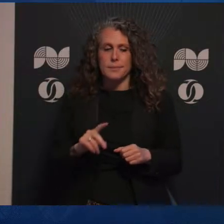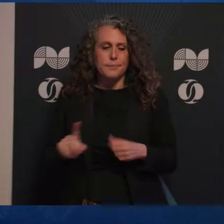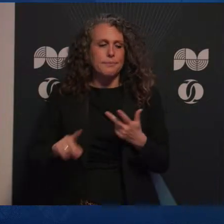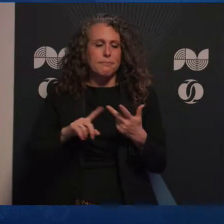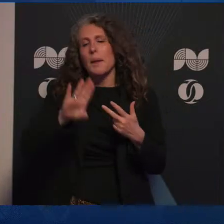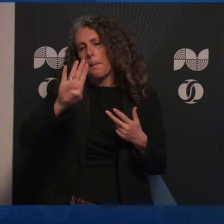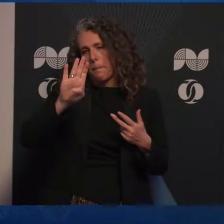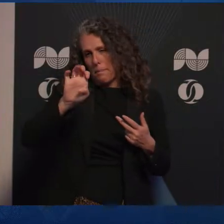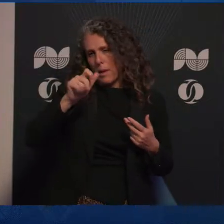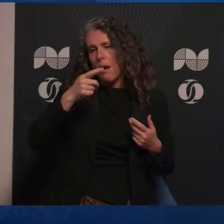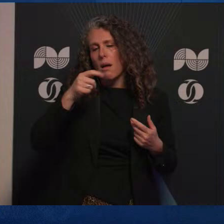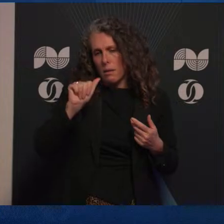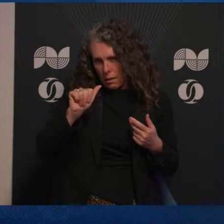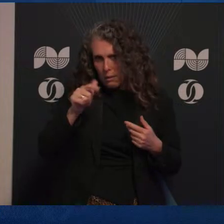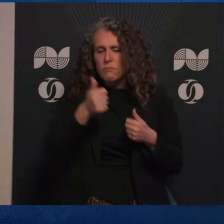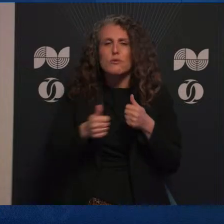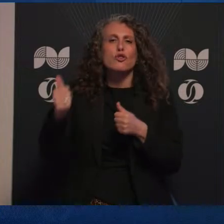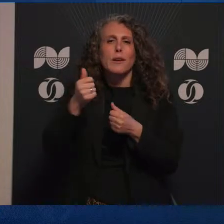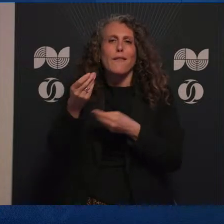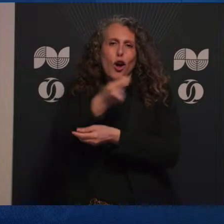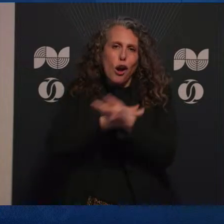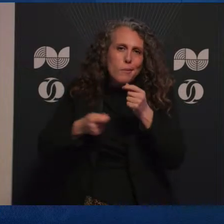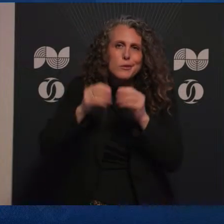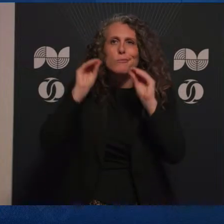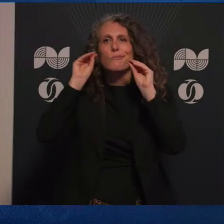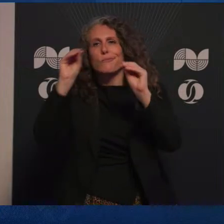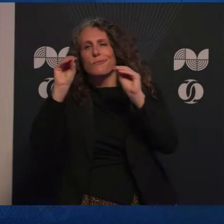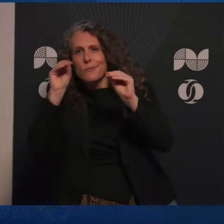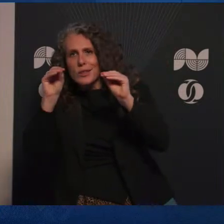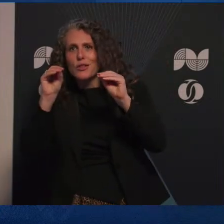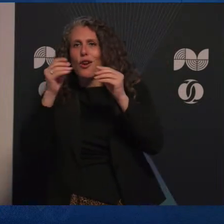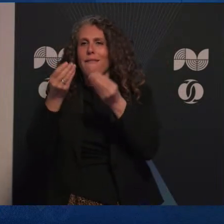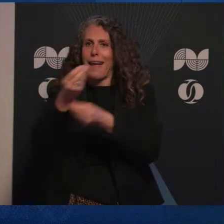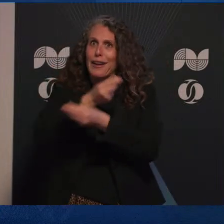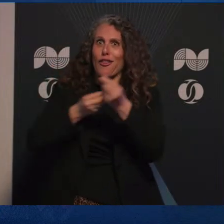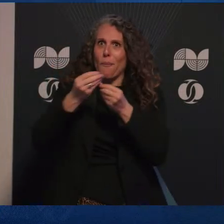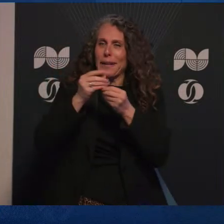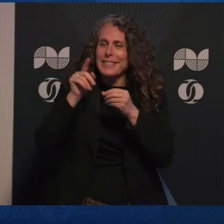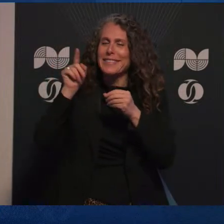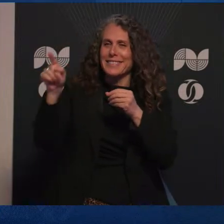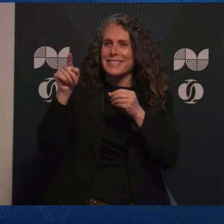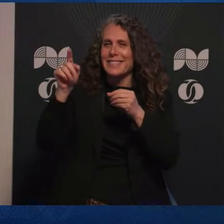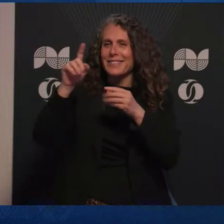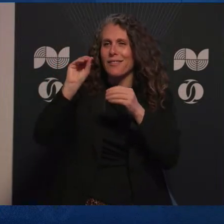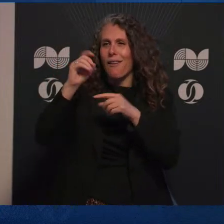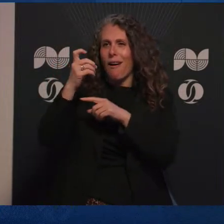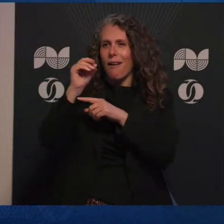Beata, chief economist and professor of economics at Oxford University, and then beside